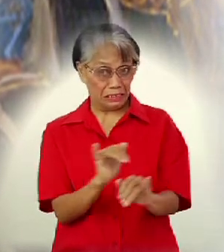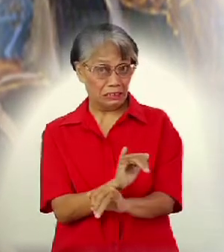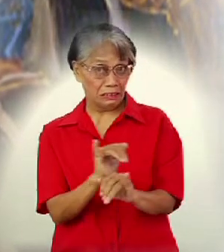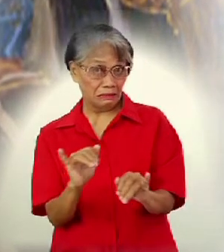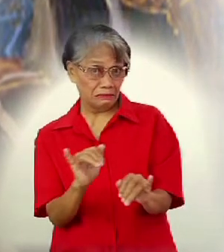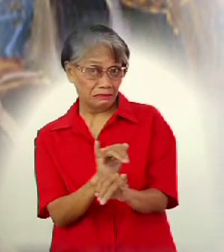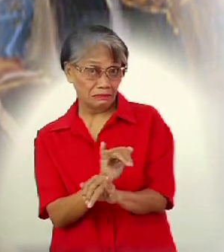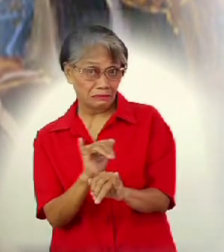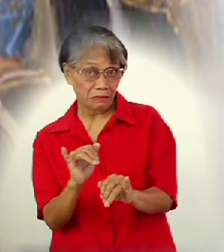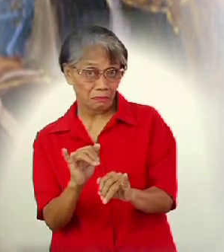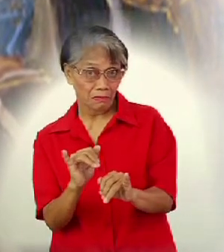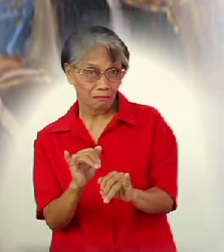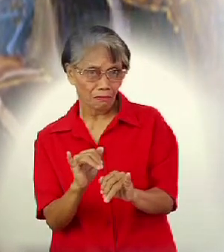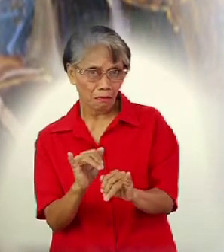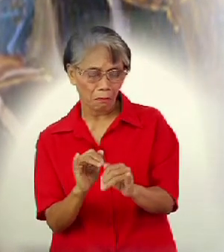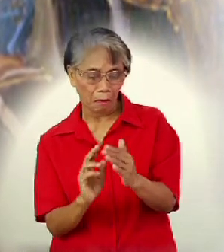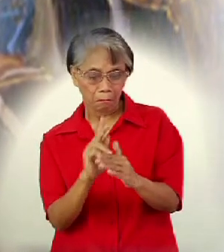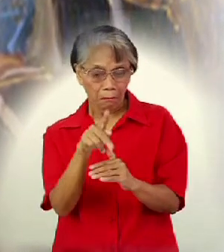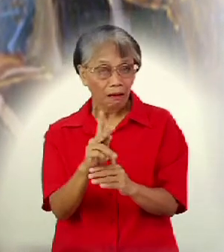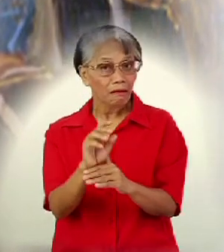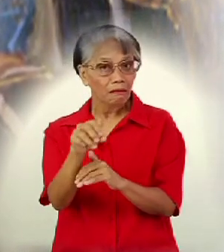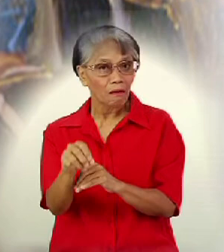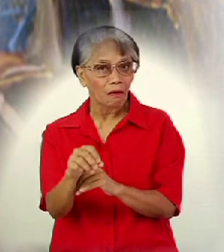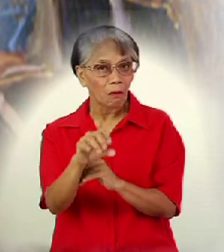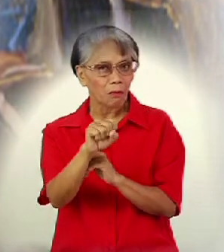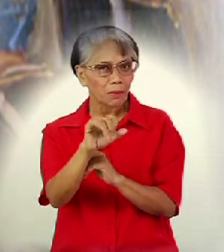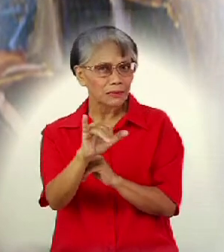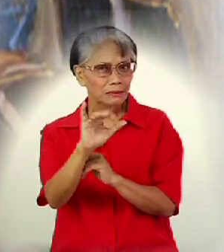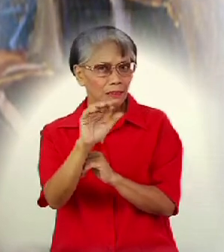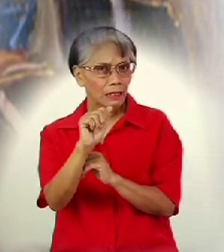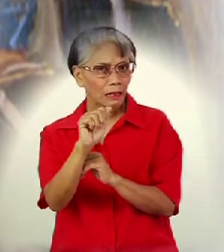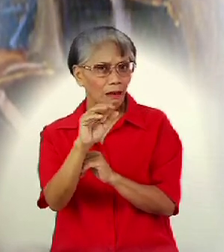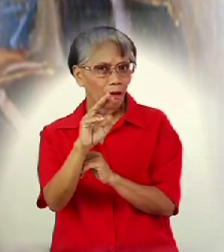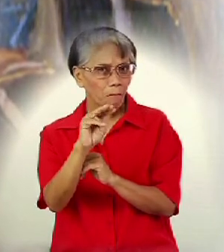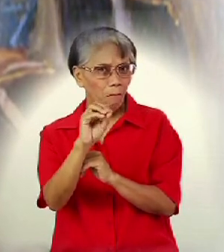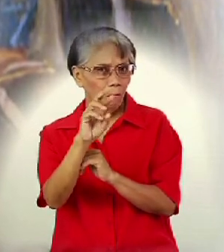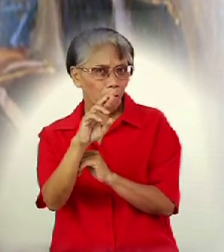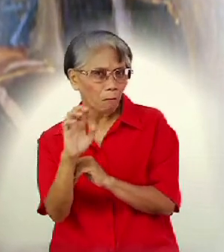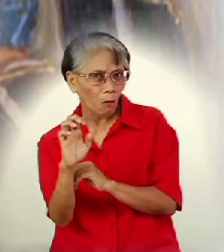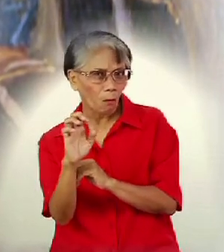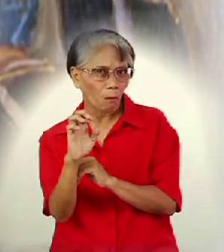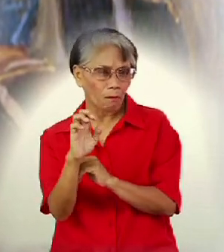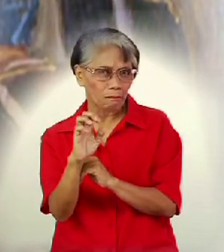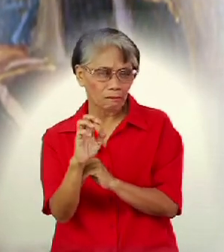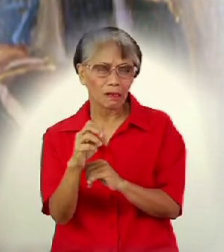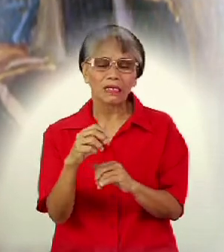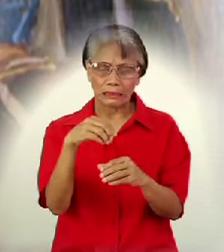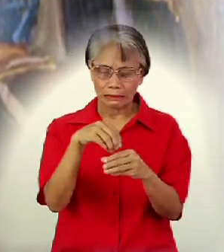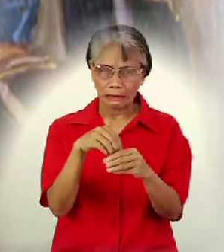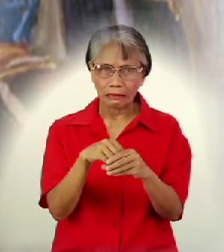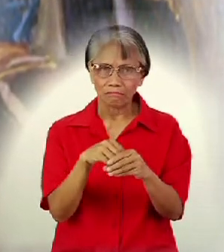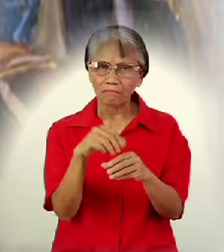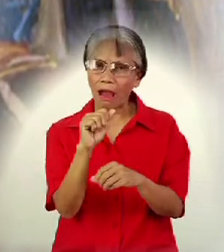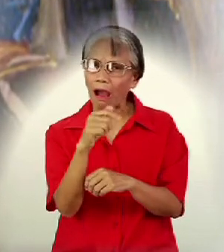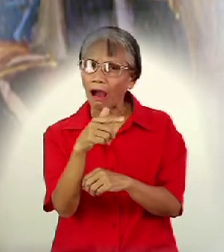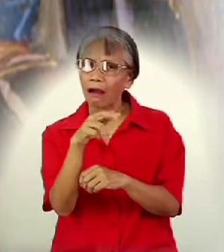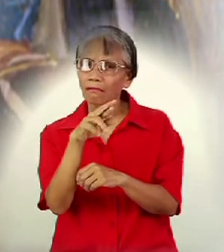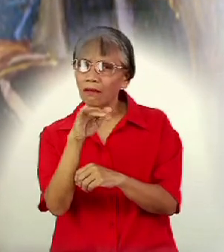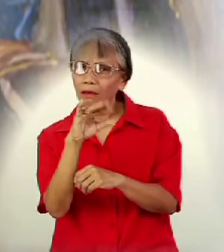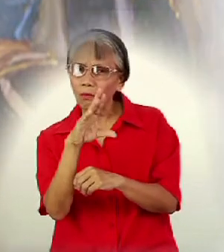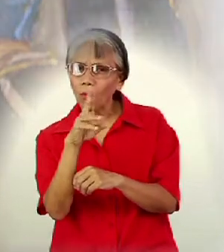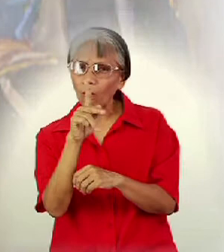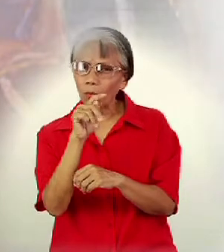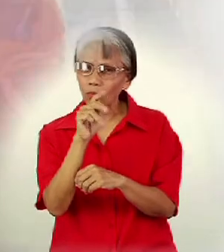a dresser of sycamores. So his world was the world of agriculture. His world was the world of